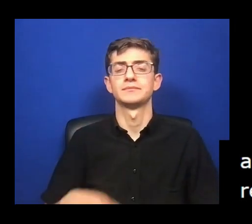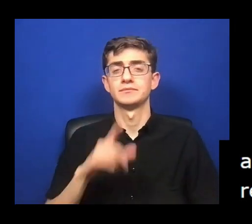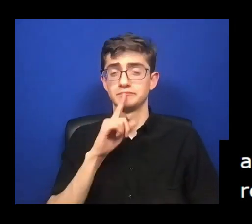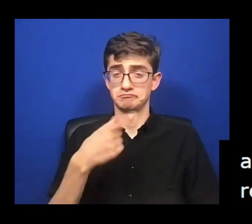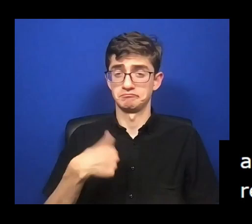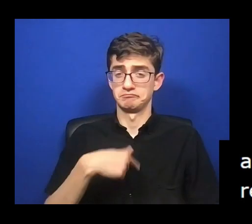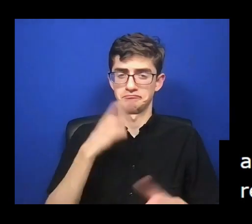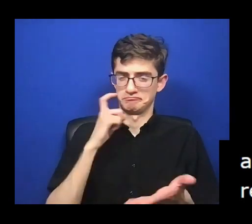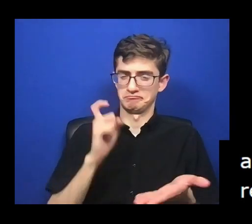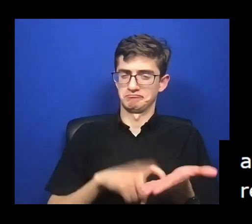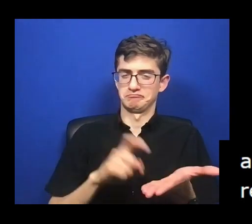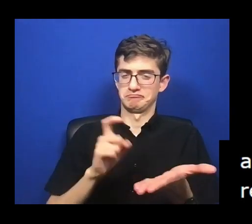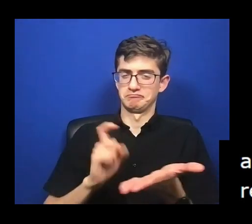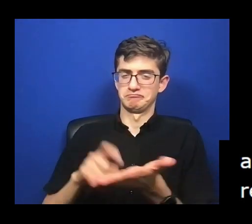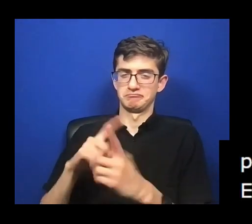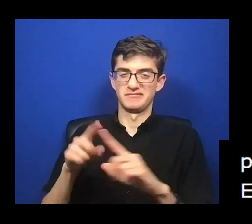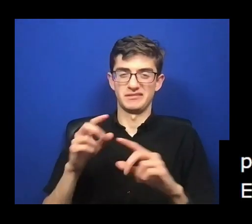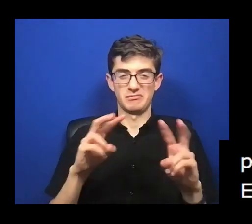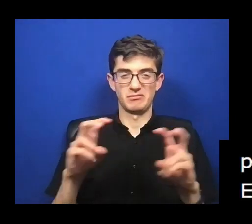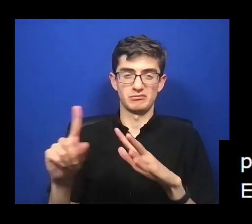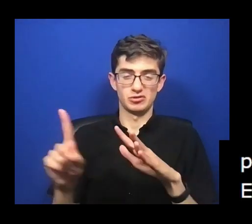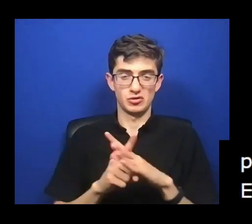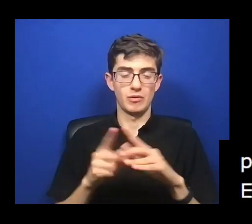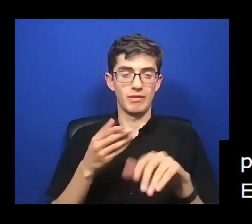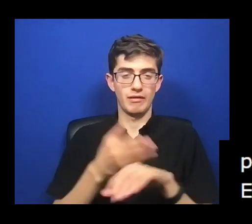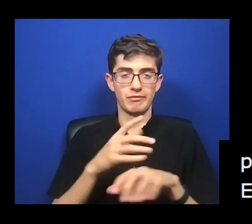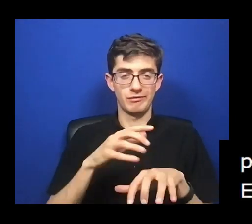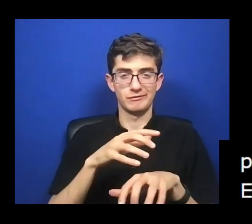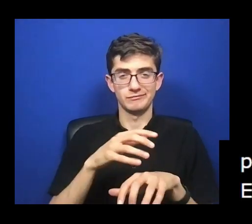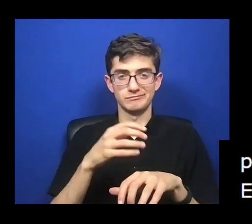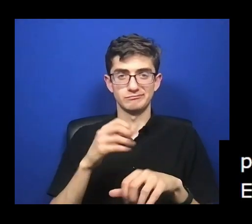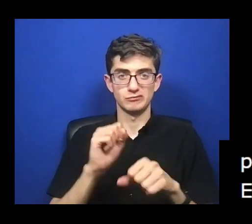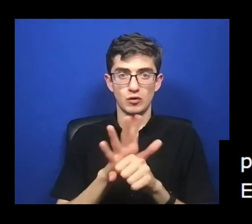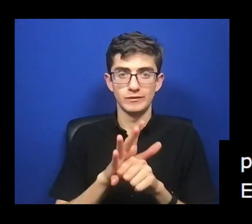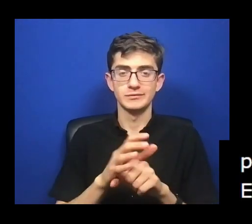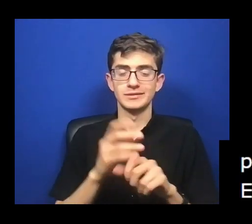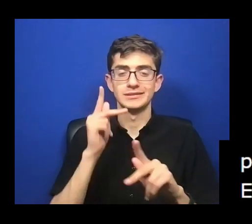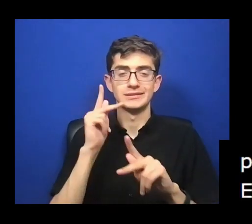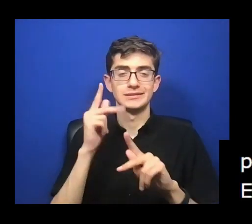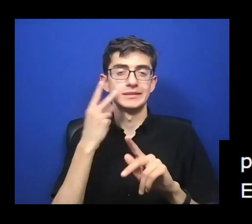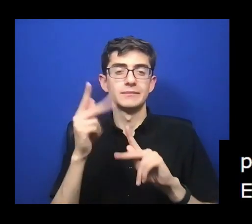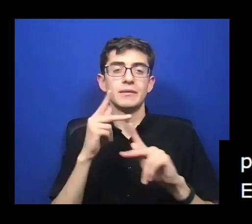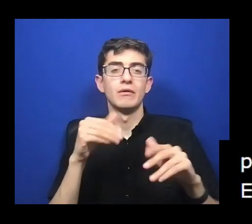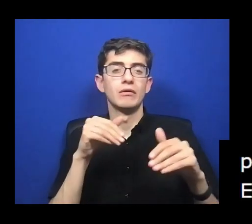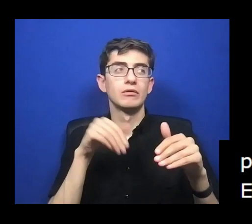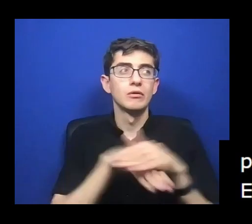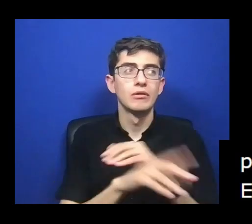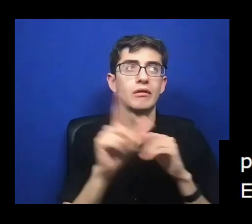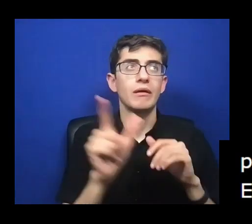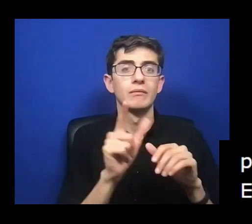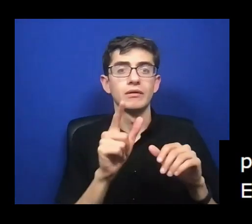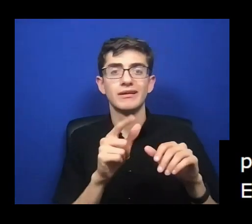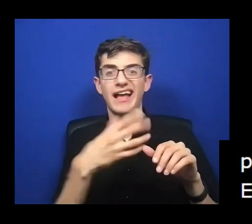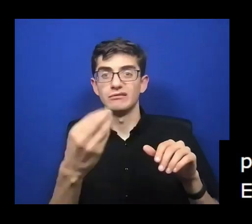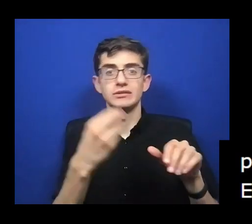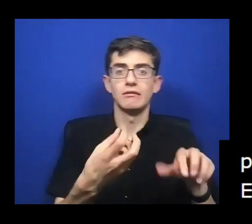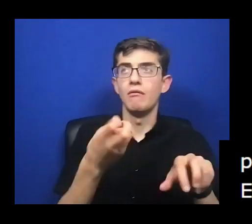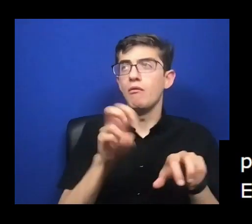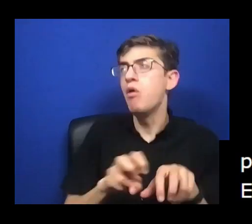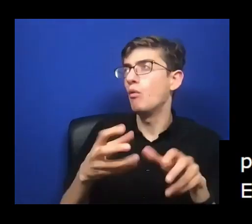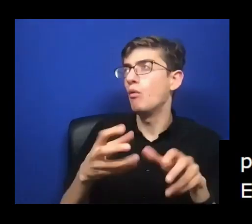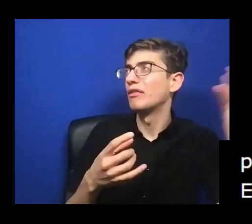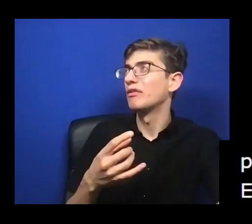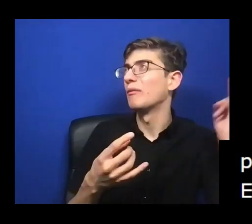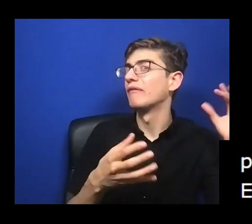lockdown. People coming to the libraries trying to get a Wi-Fi bleed. And all of our presidents were wondering, how